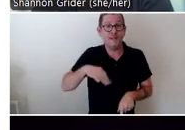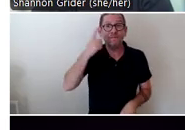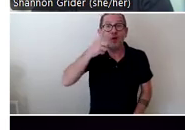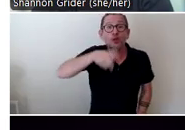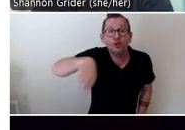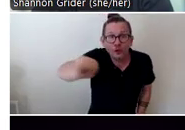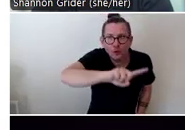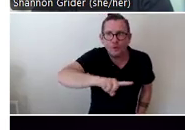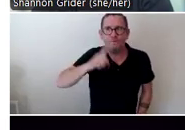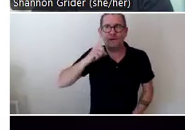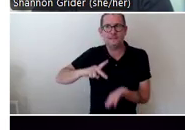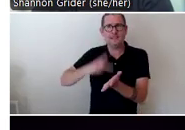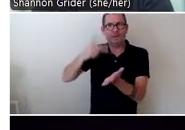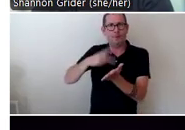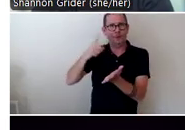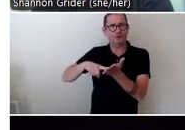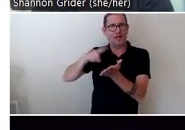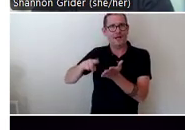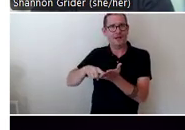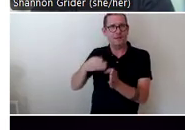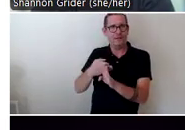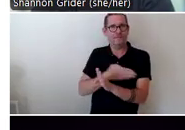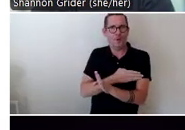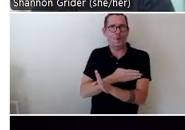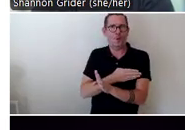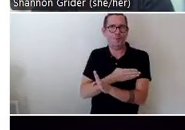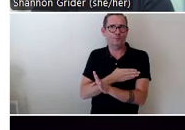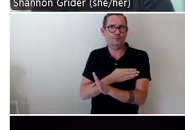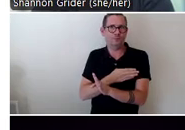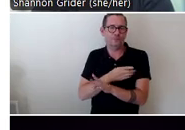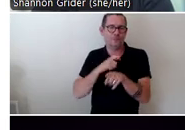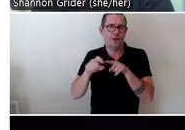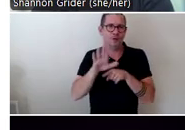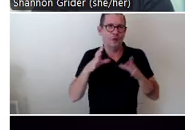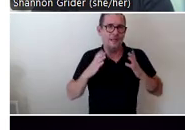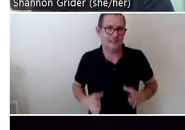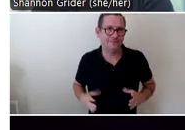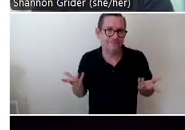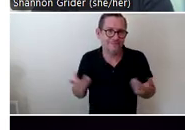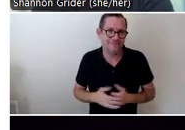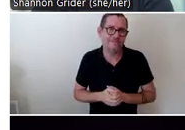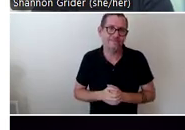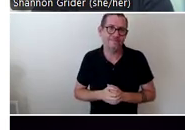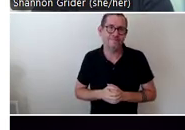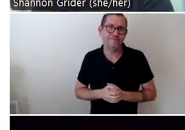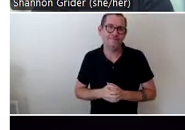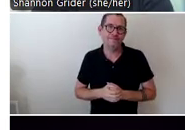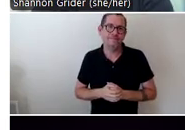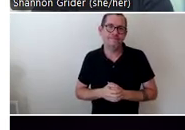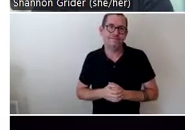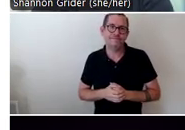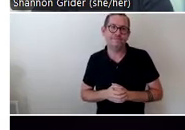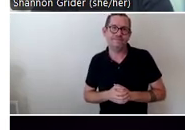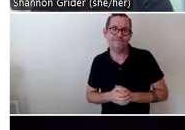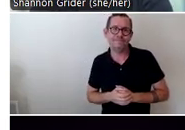The final point, this is also just a benefit that you can double check that, yes, you did get the interpreter, you've confirmed that you have